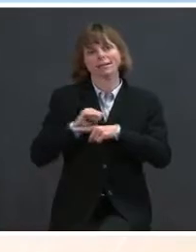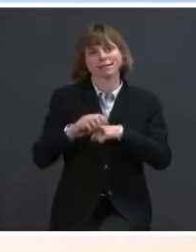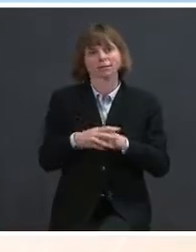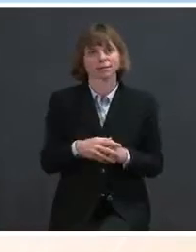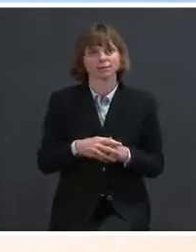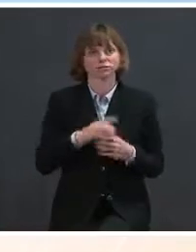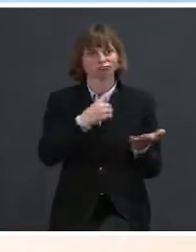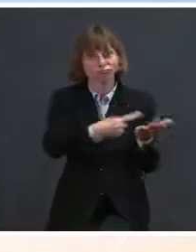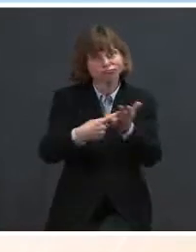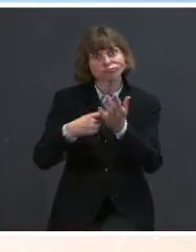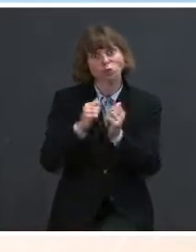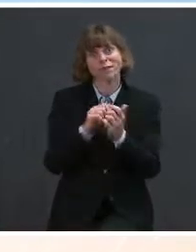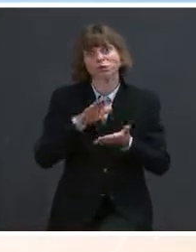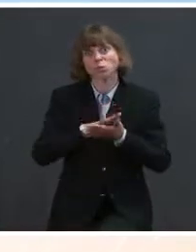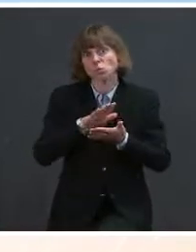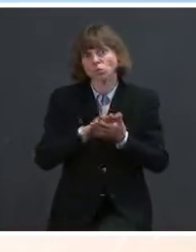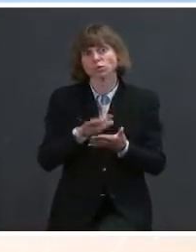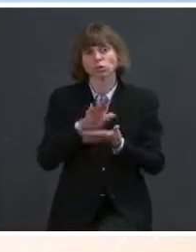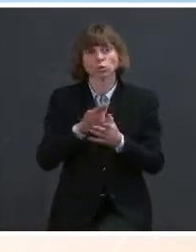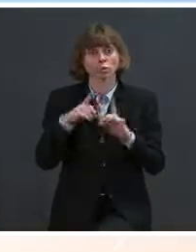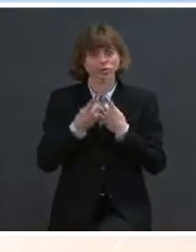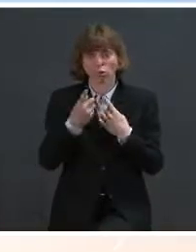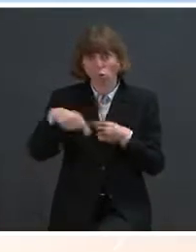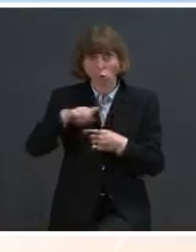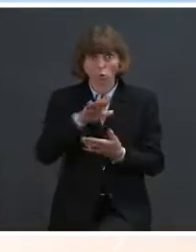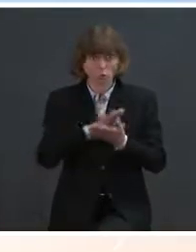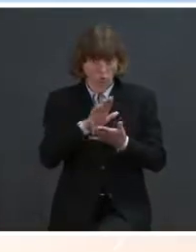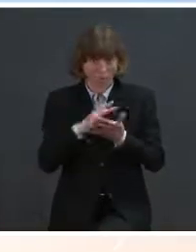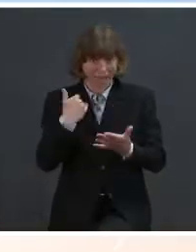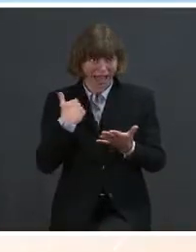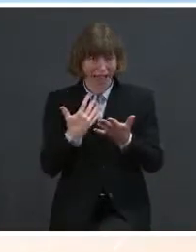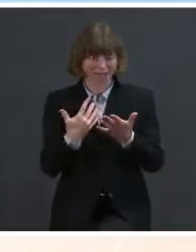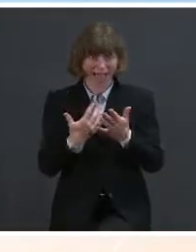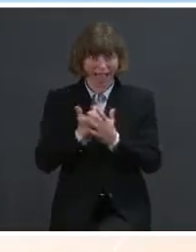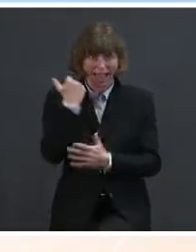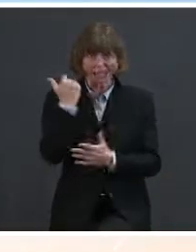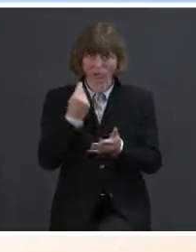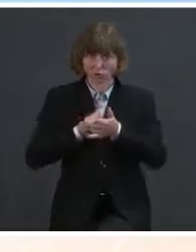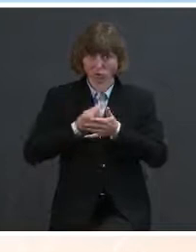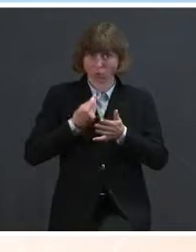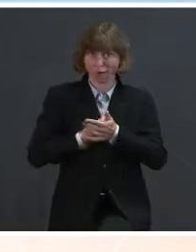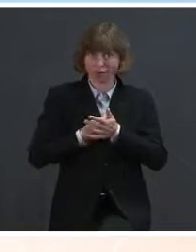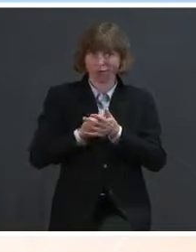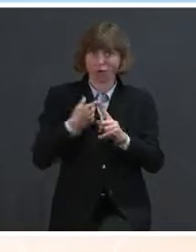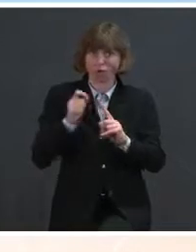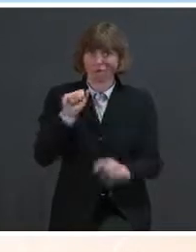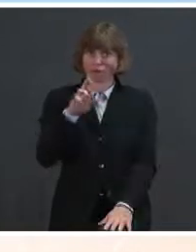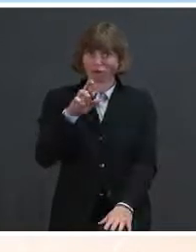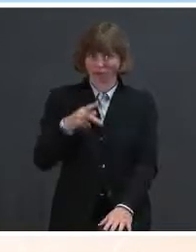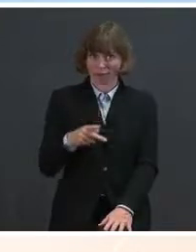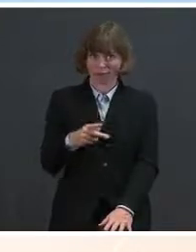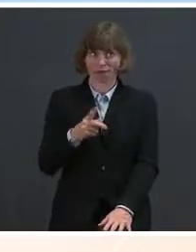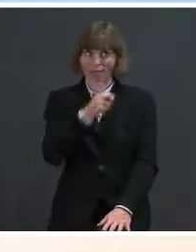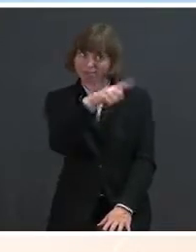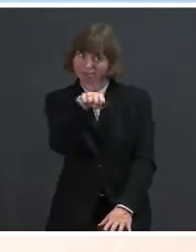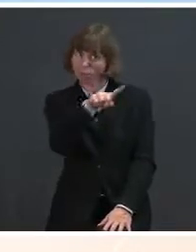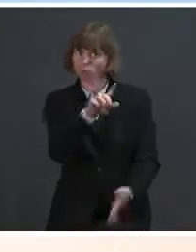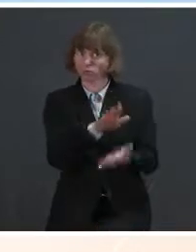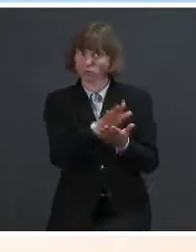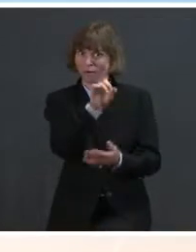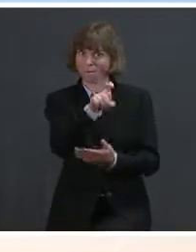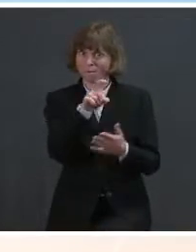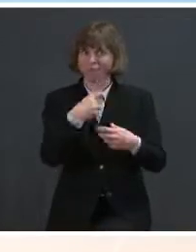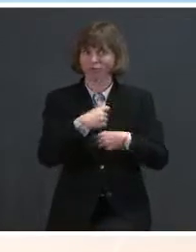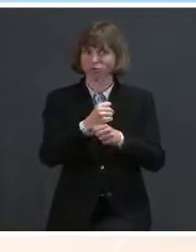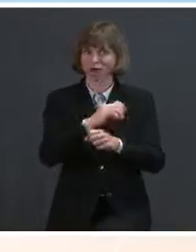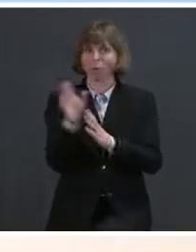any school that is going to have access to funding from the American Rescue Plan produces a plan within